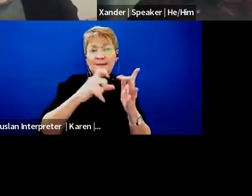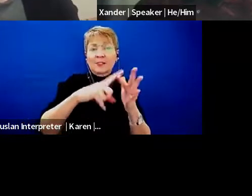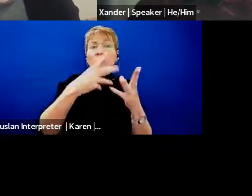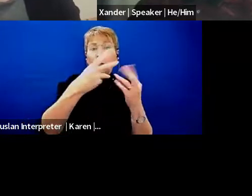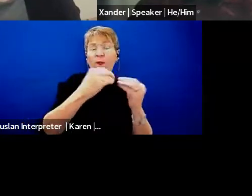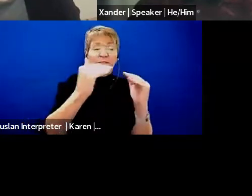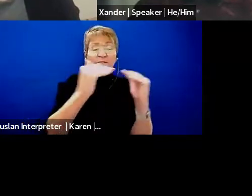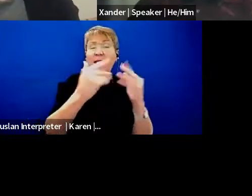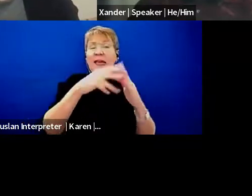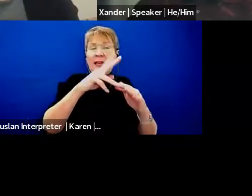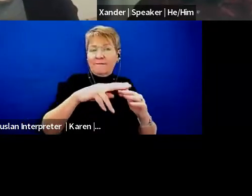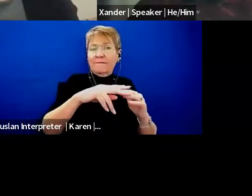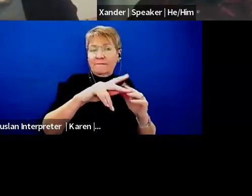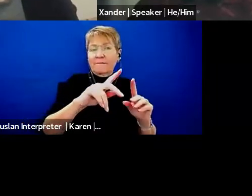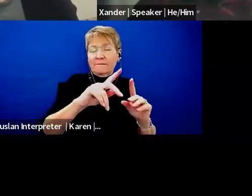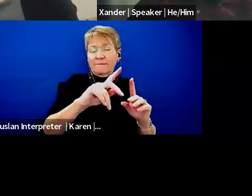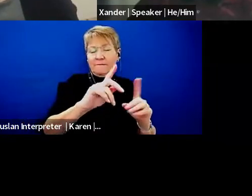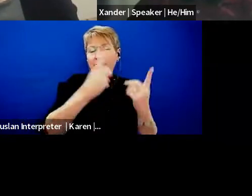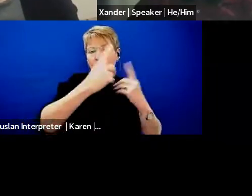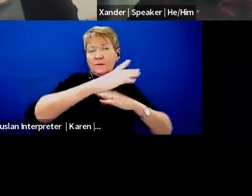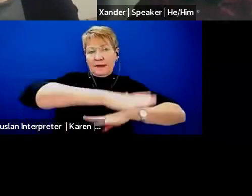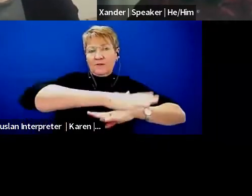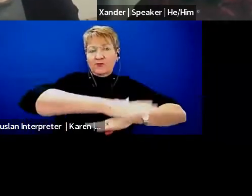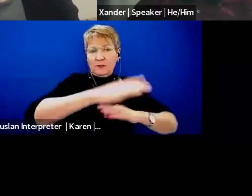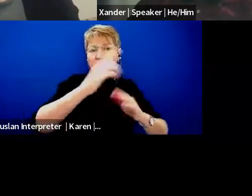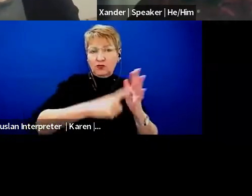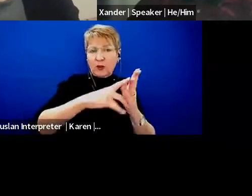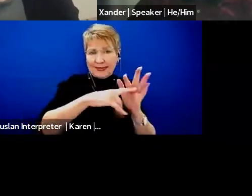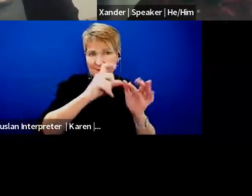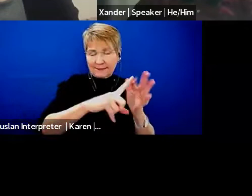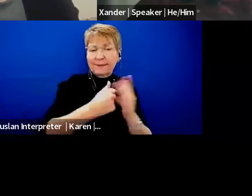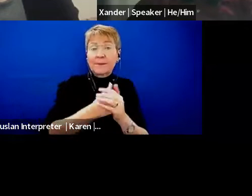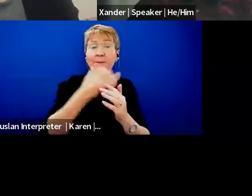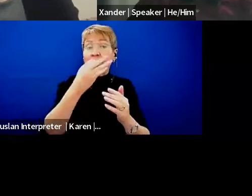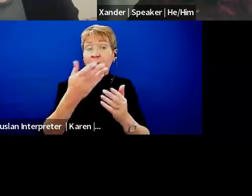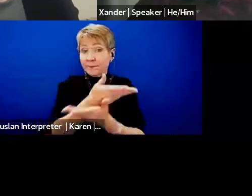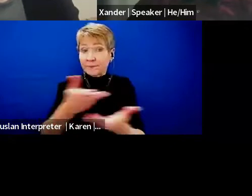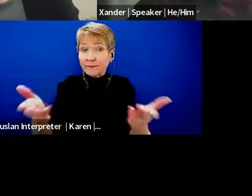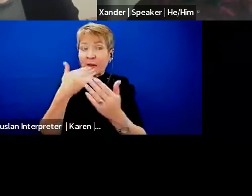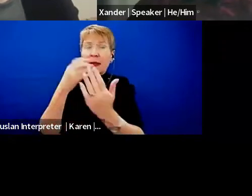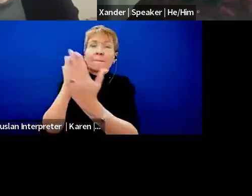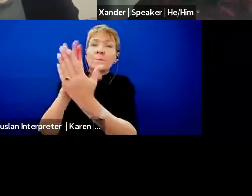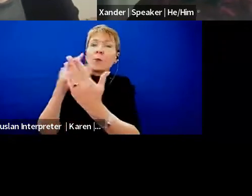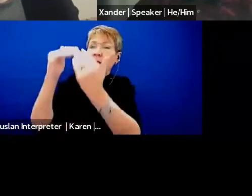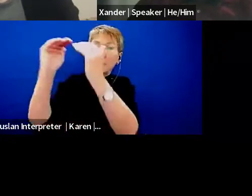would like to encourage everyone watching to pop in the chat what lands they are joining from.